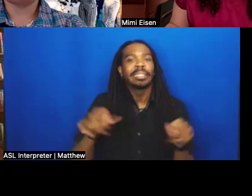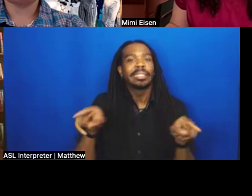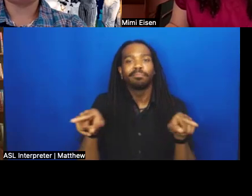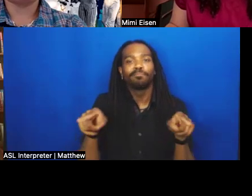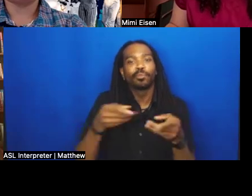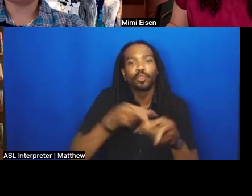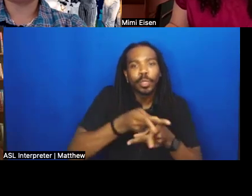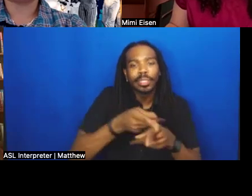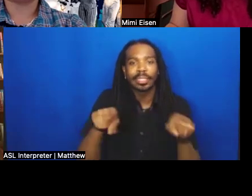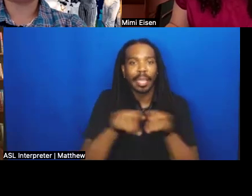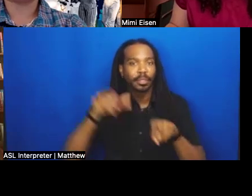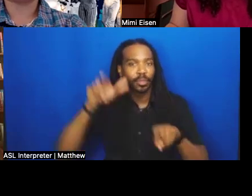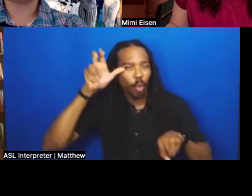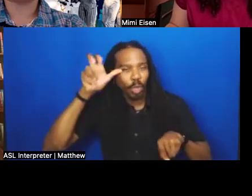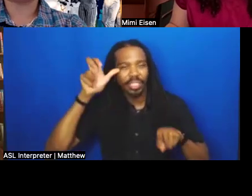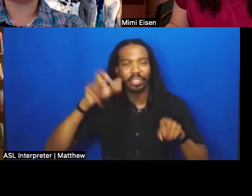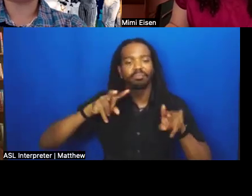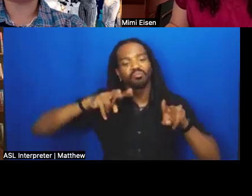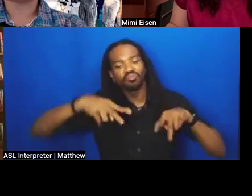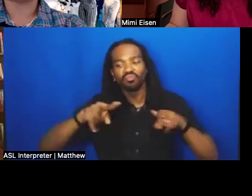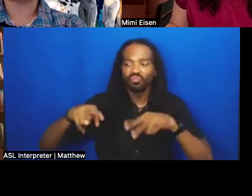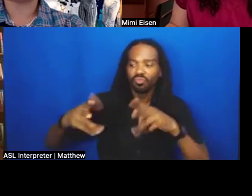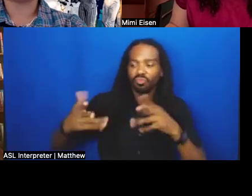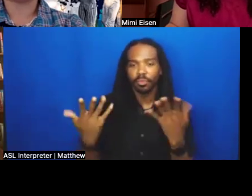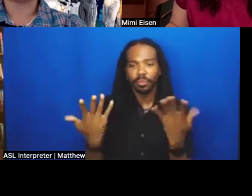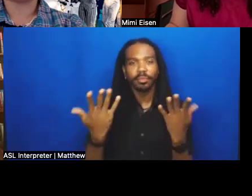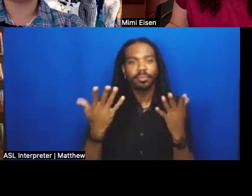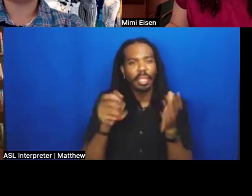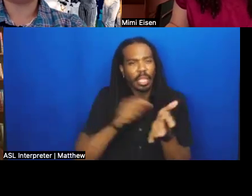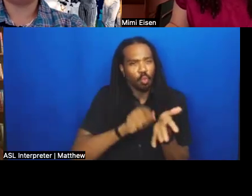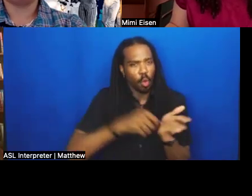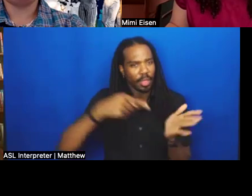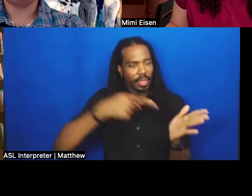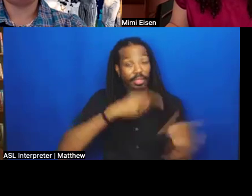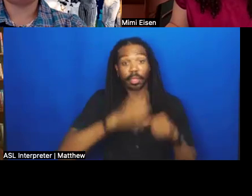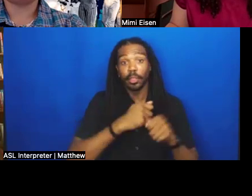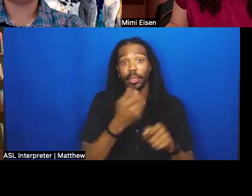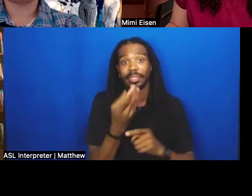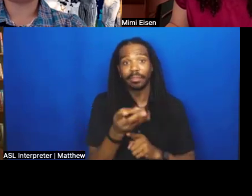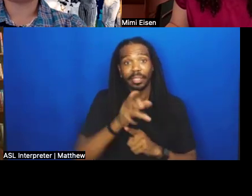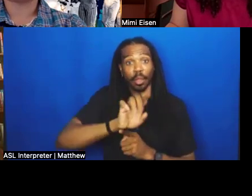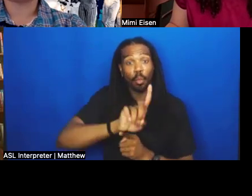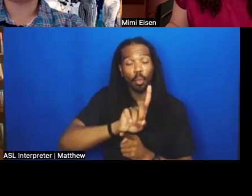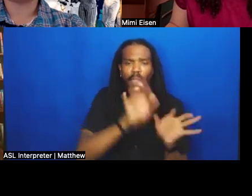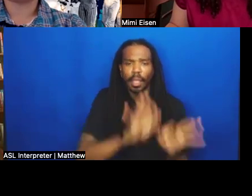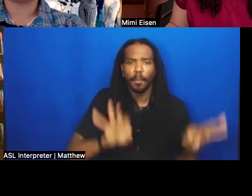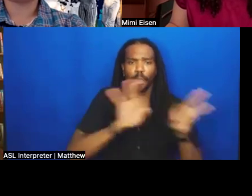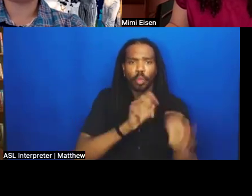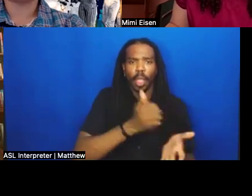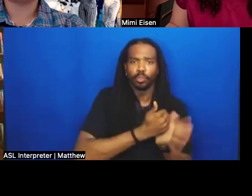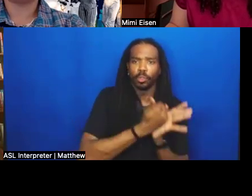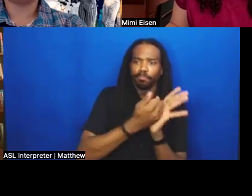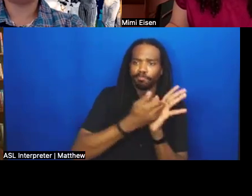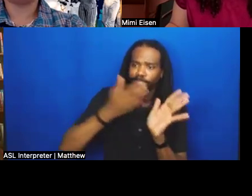for a universal public school system as an important step to help close the wealth gap. And he sent this proposal to